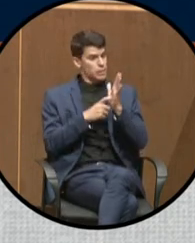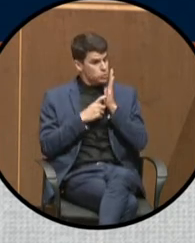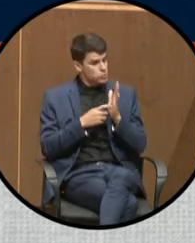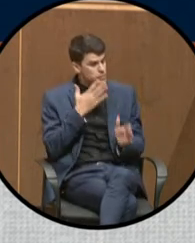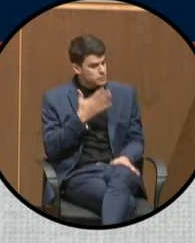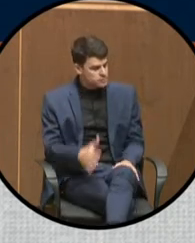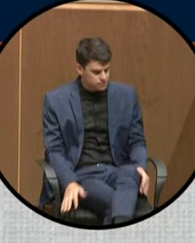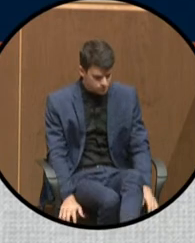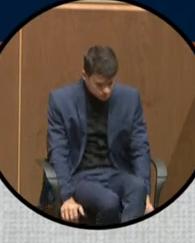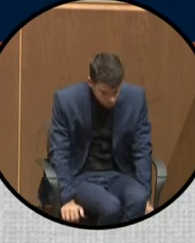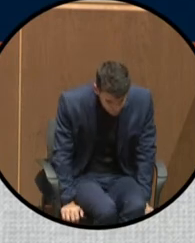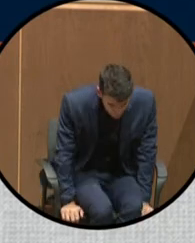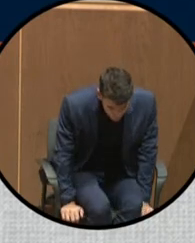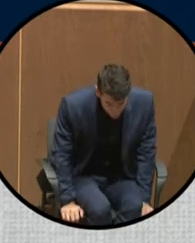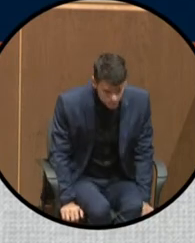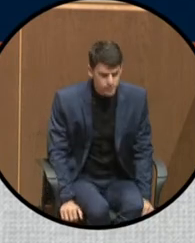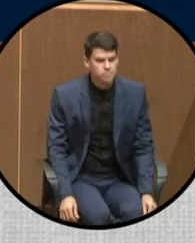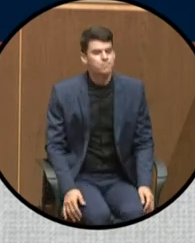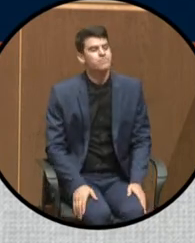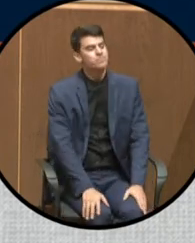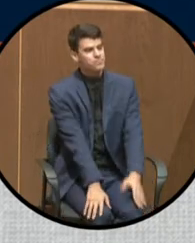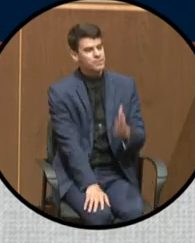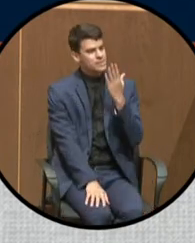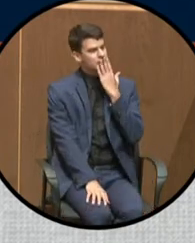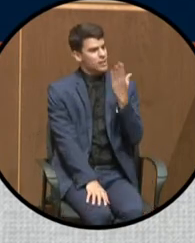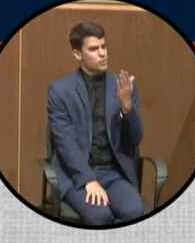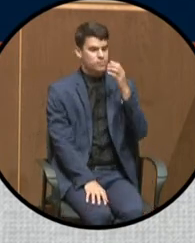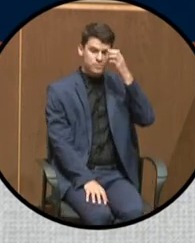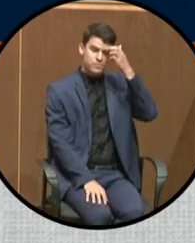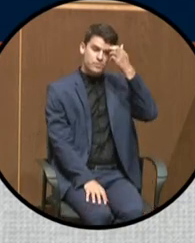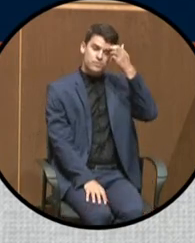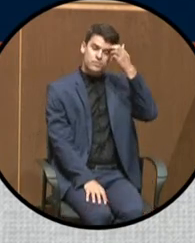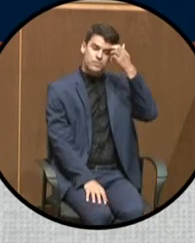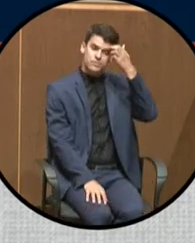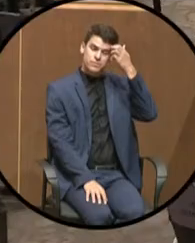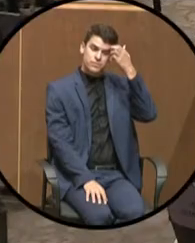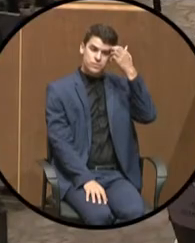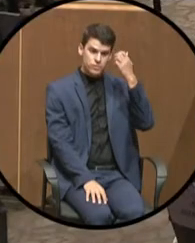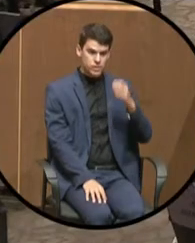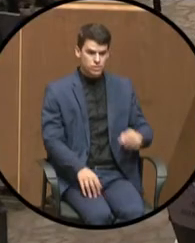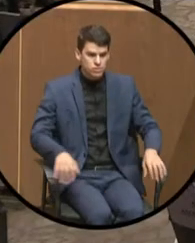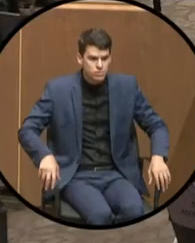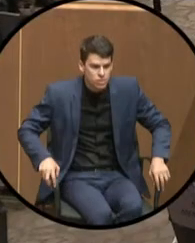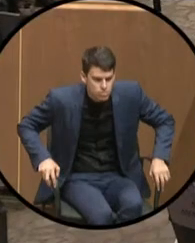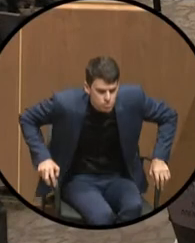you. Thank you. Let's take our next phone caller.